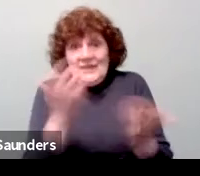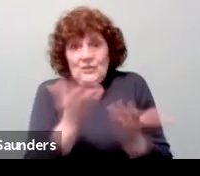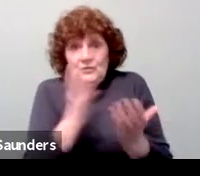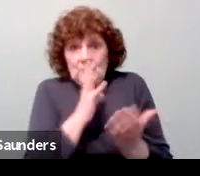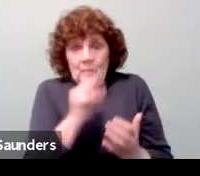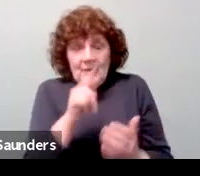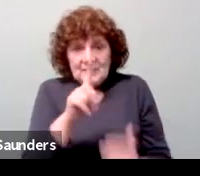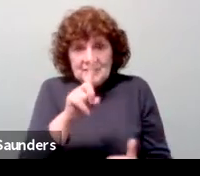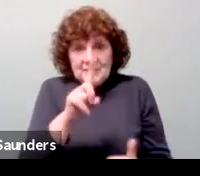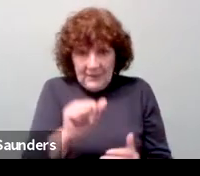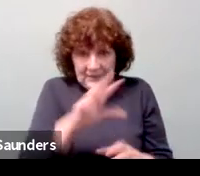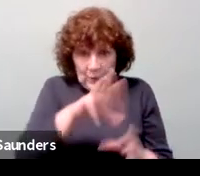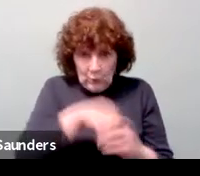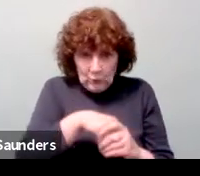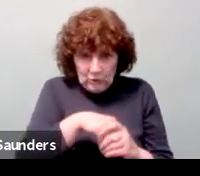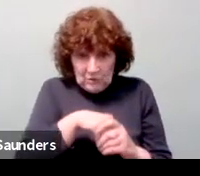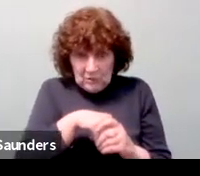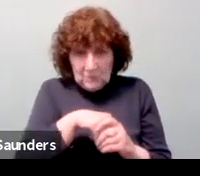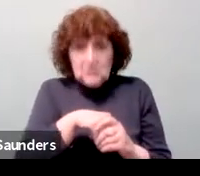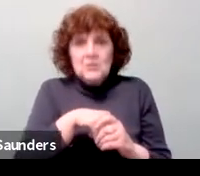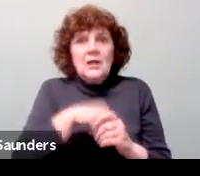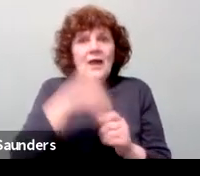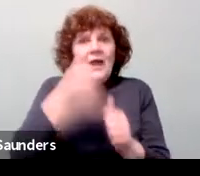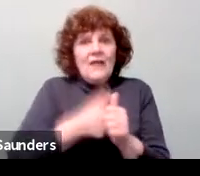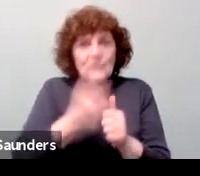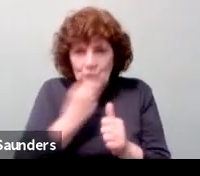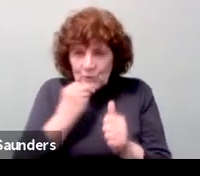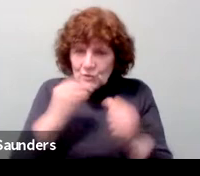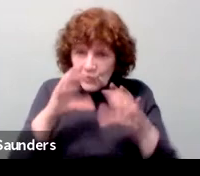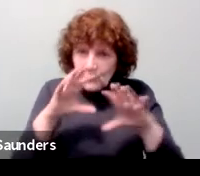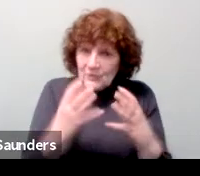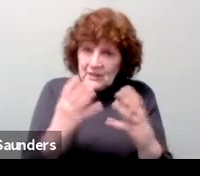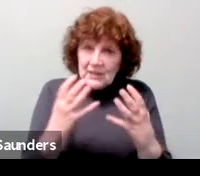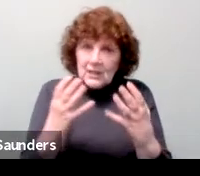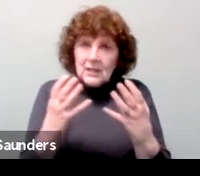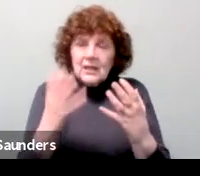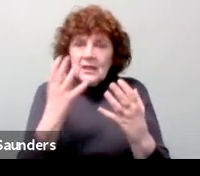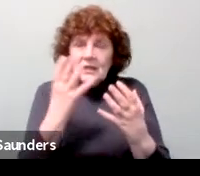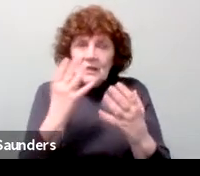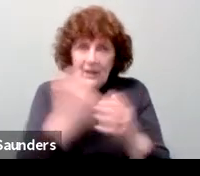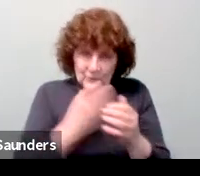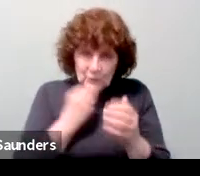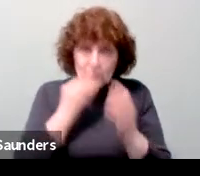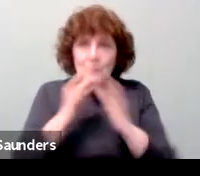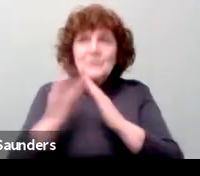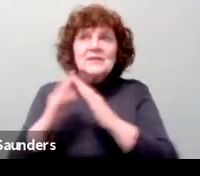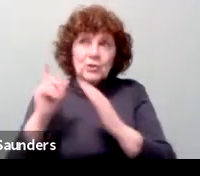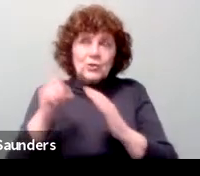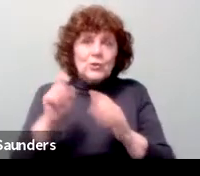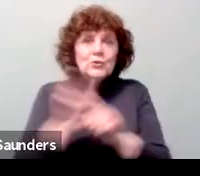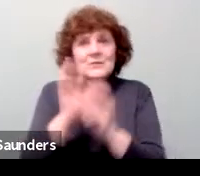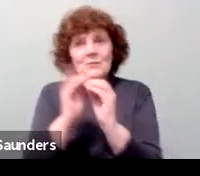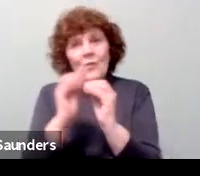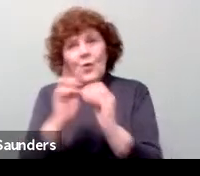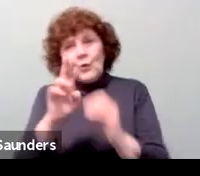disability inclusion, every Jewish community could wish for more such utility players that